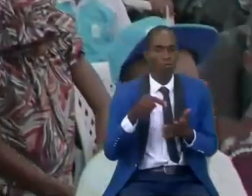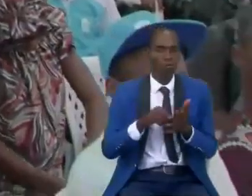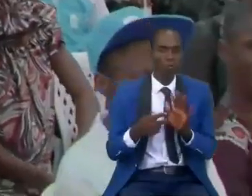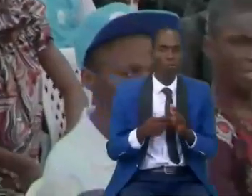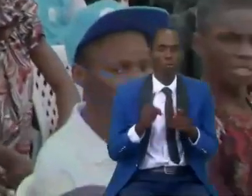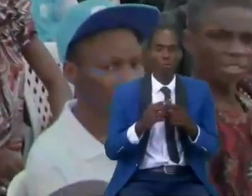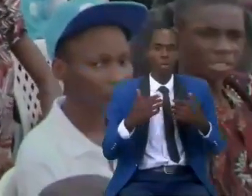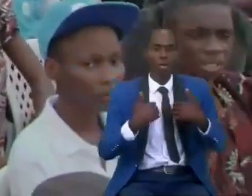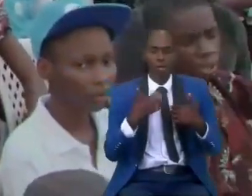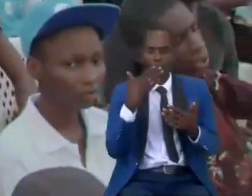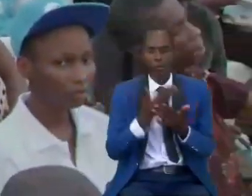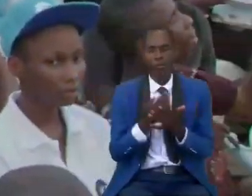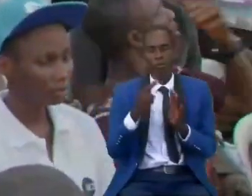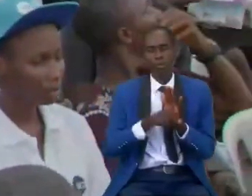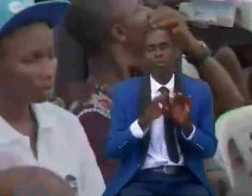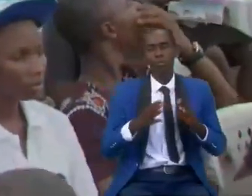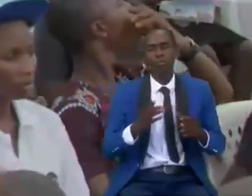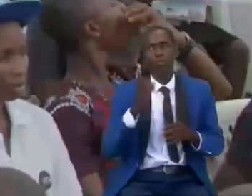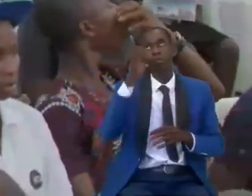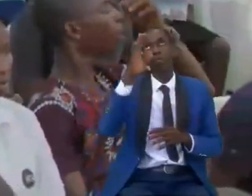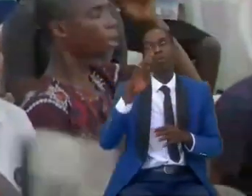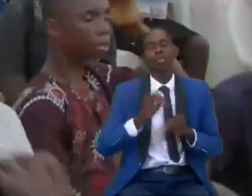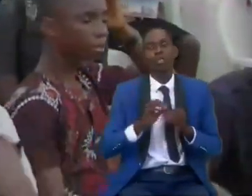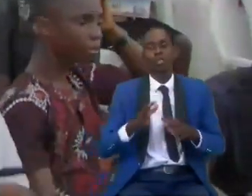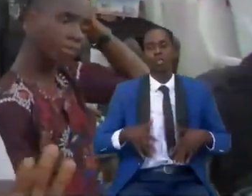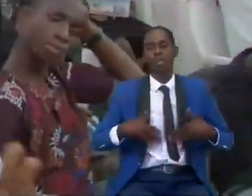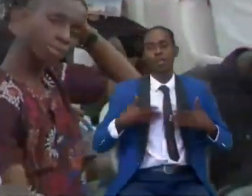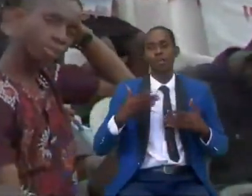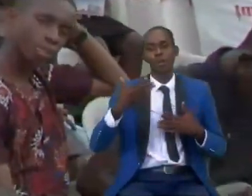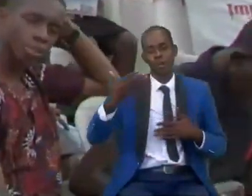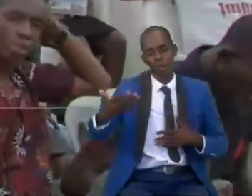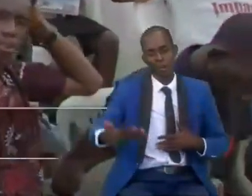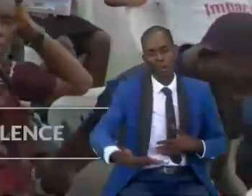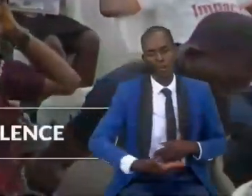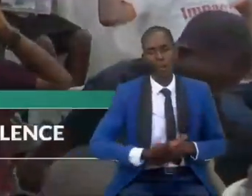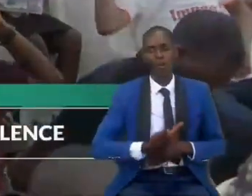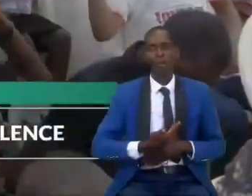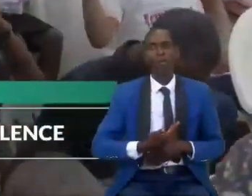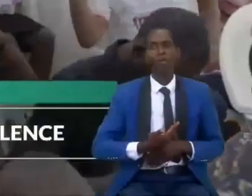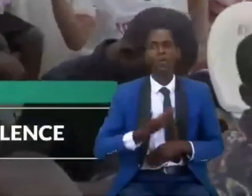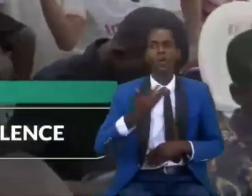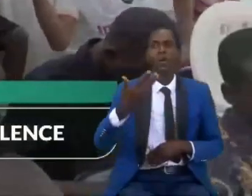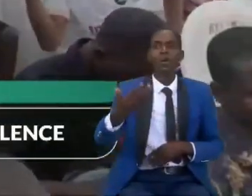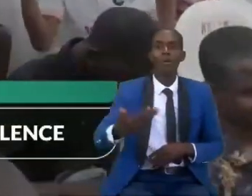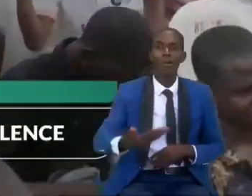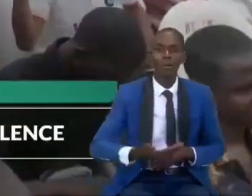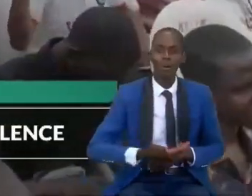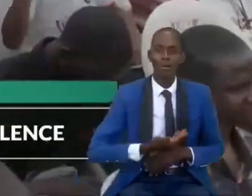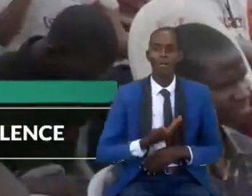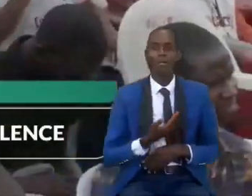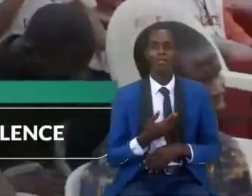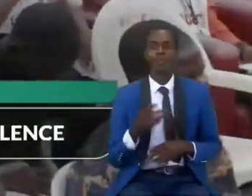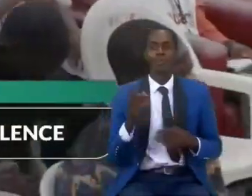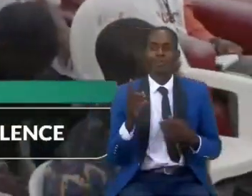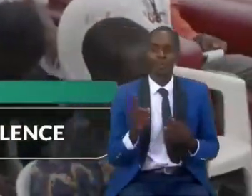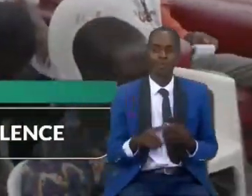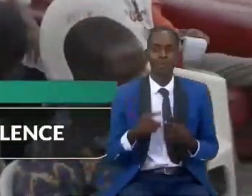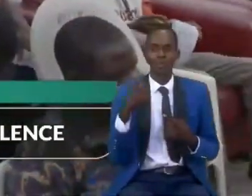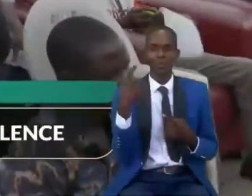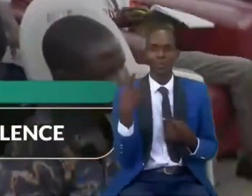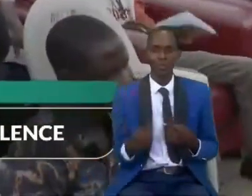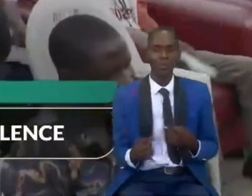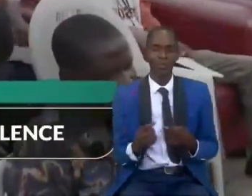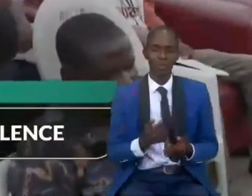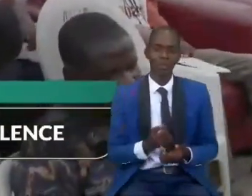Welcome. Welcome. Welcome to the intervention of Christ. Welcome to the power